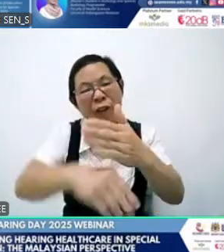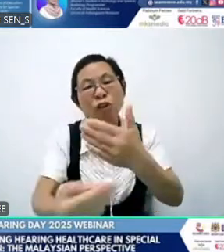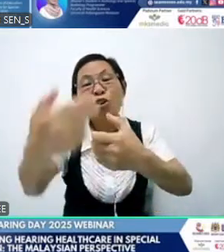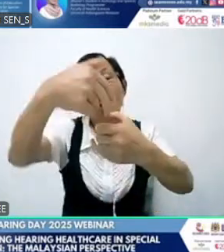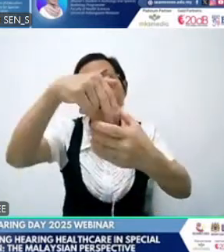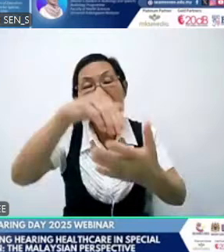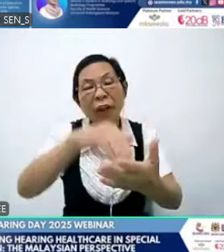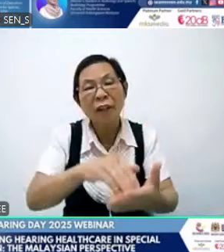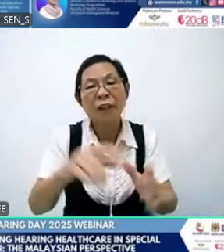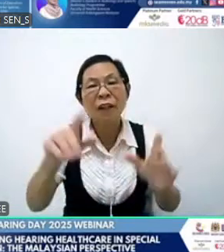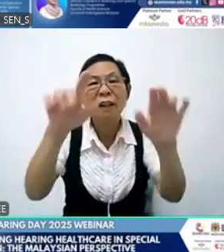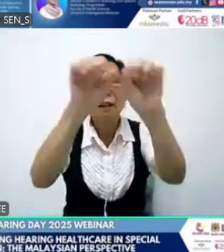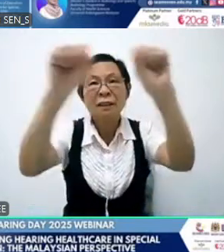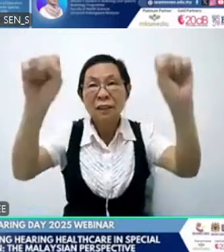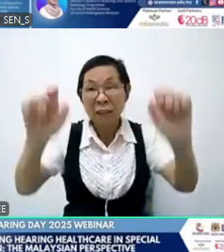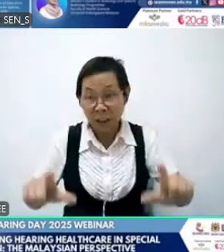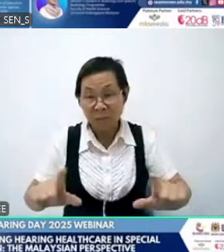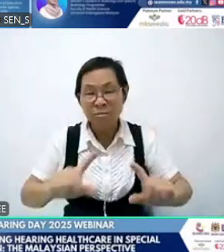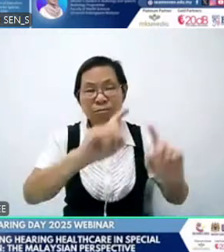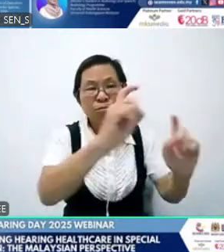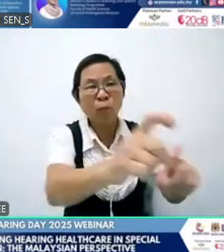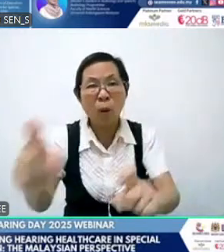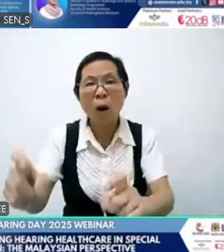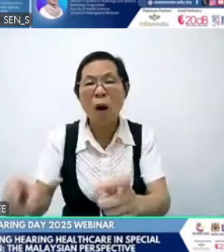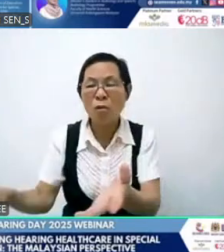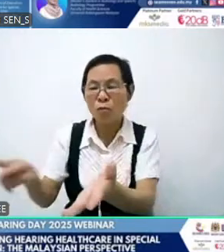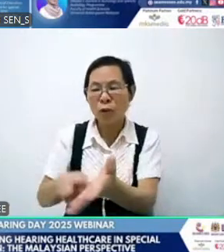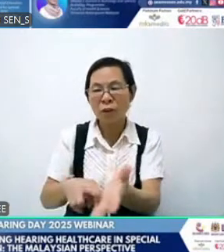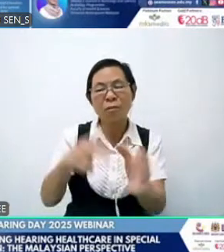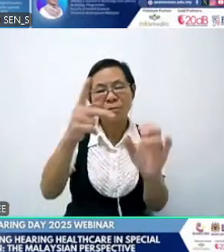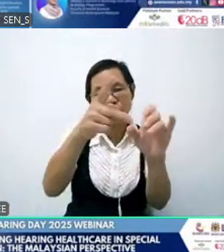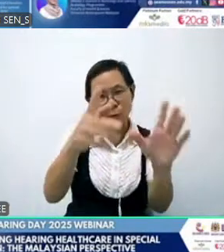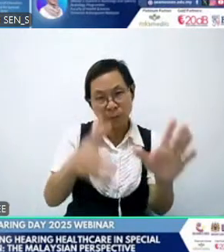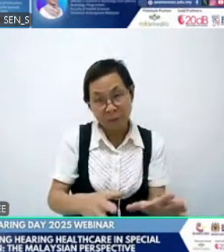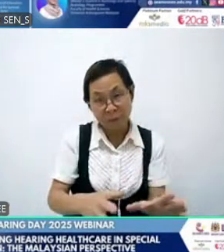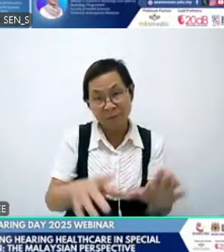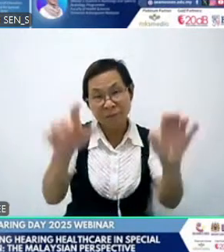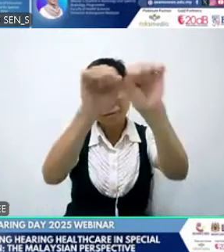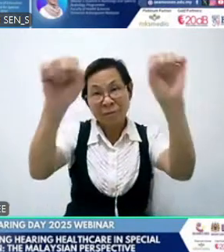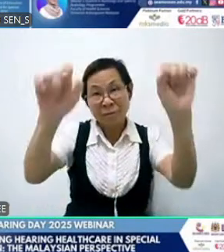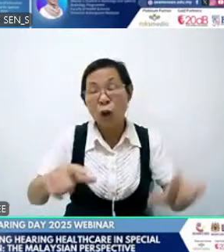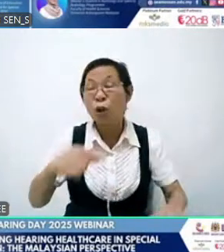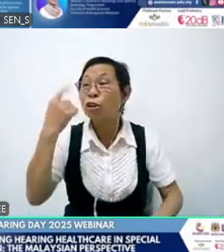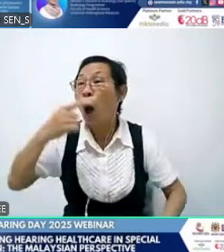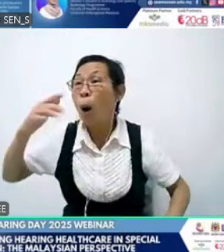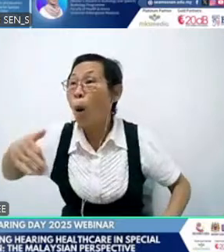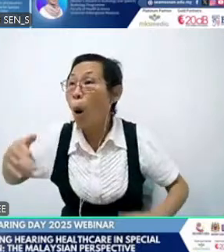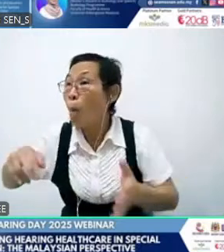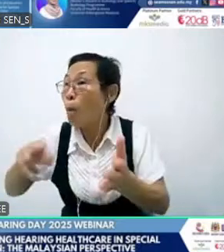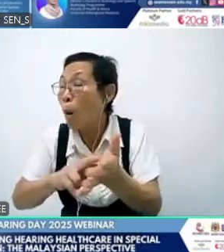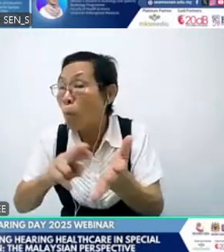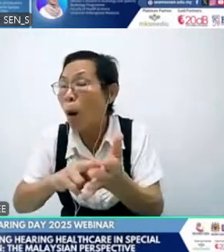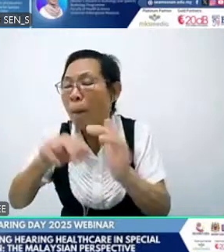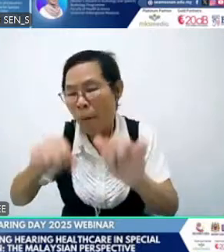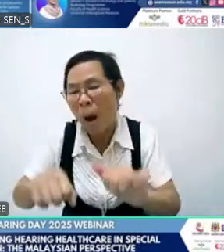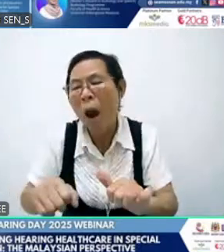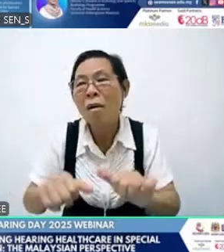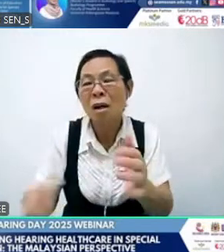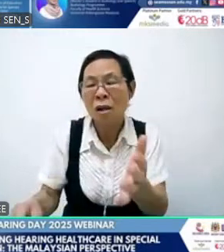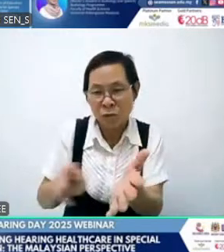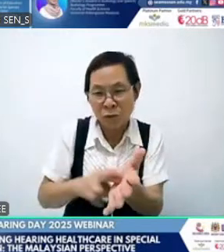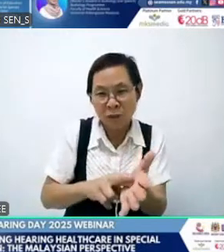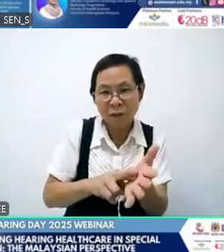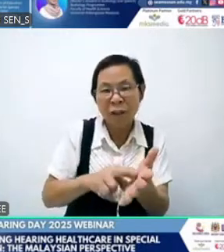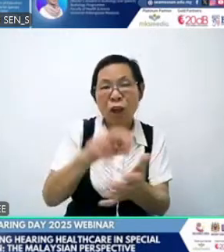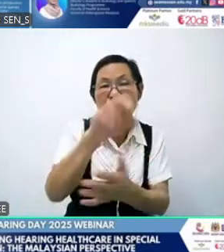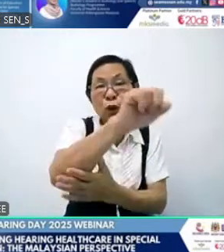E-certificate shall be issued only to registered participants. For those who have yet to register, you may still register at our SEAMEO